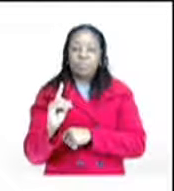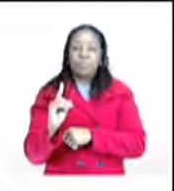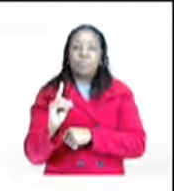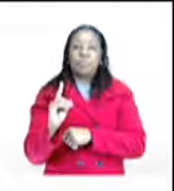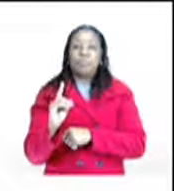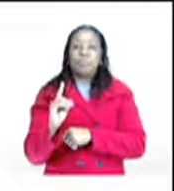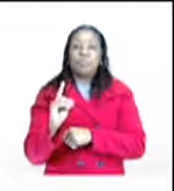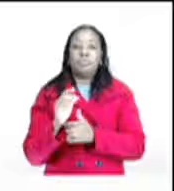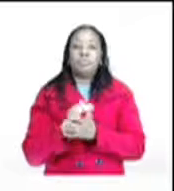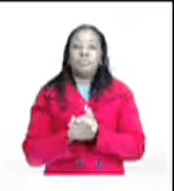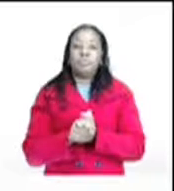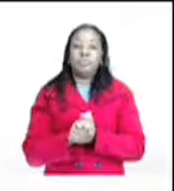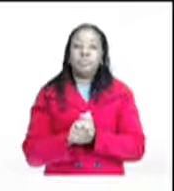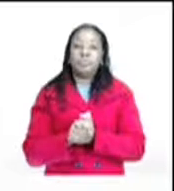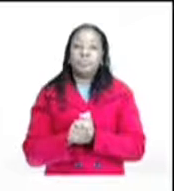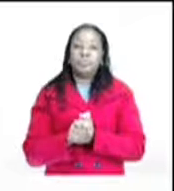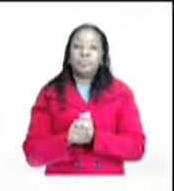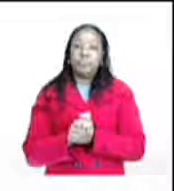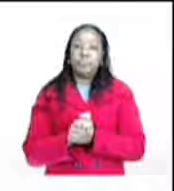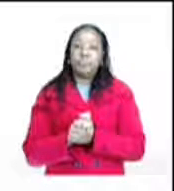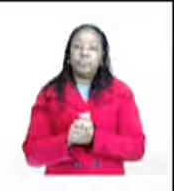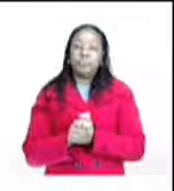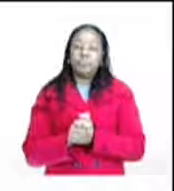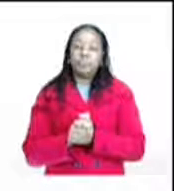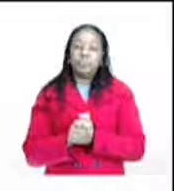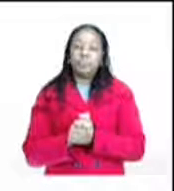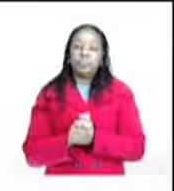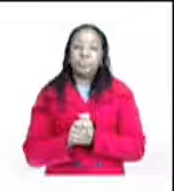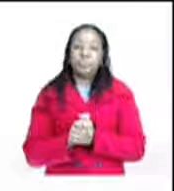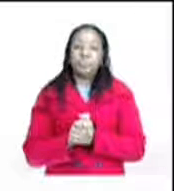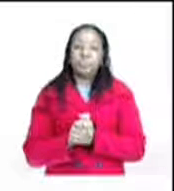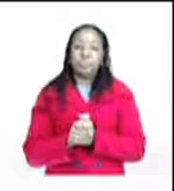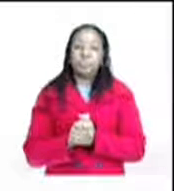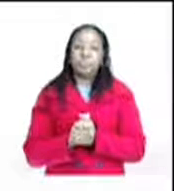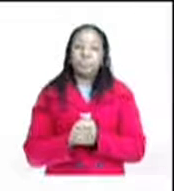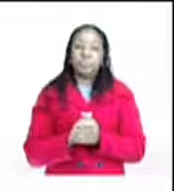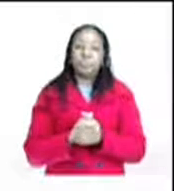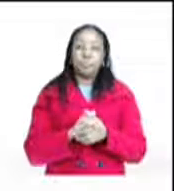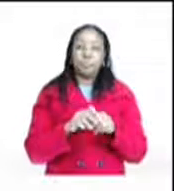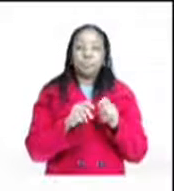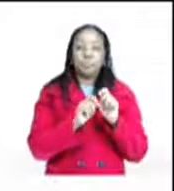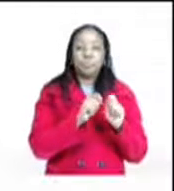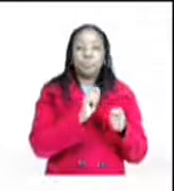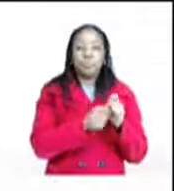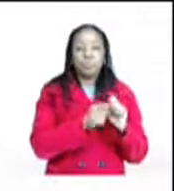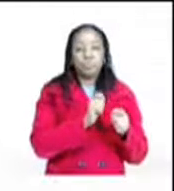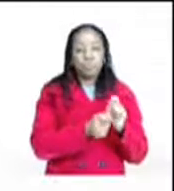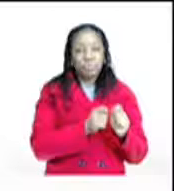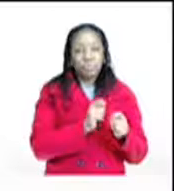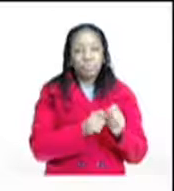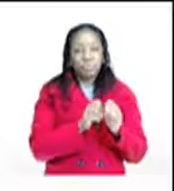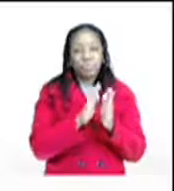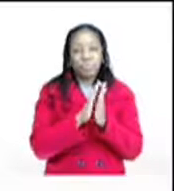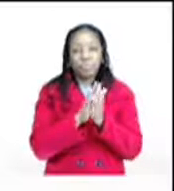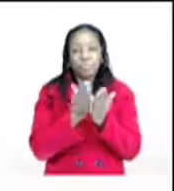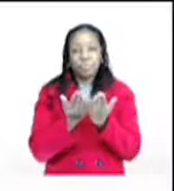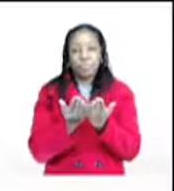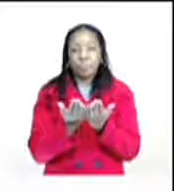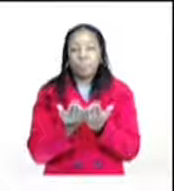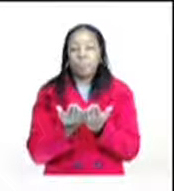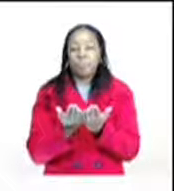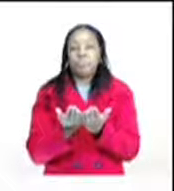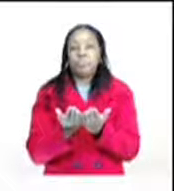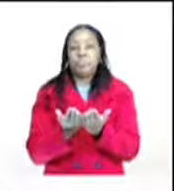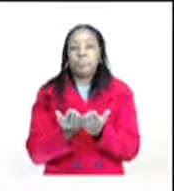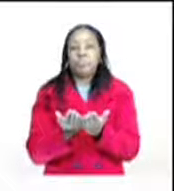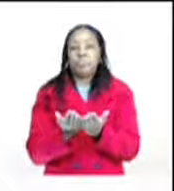page 17. The first picture that I see is a drum. The next